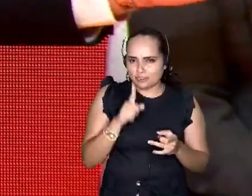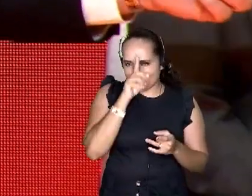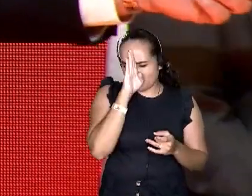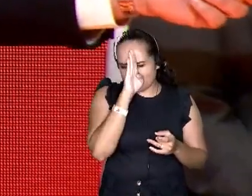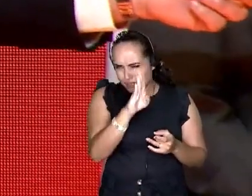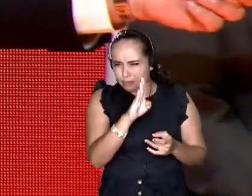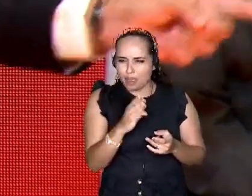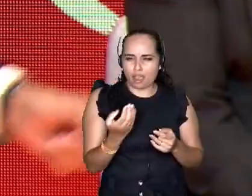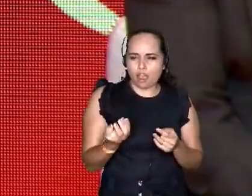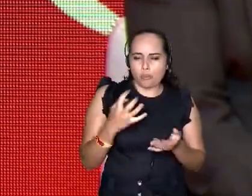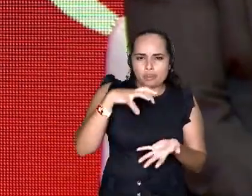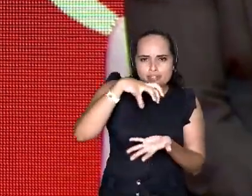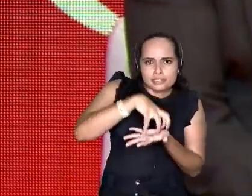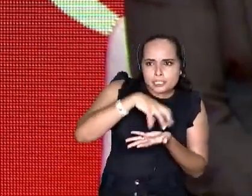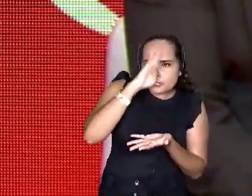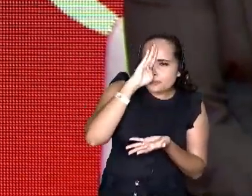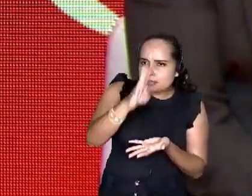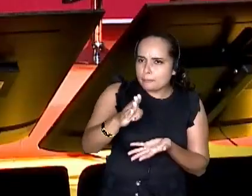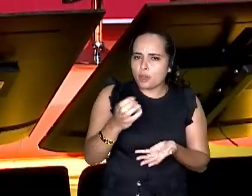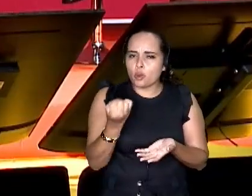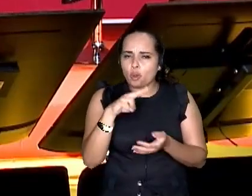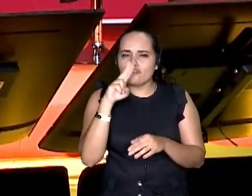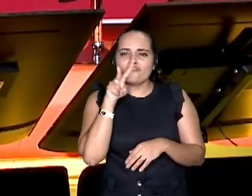now changes. Yeah.